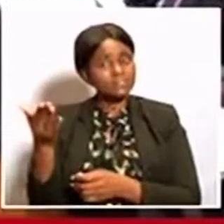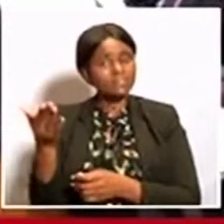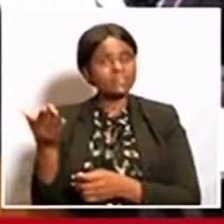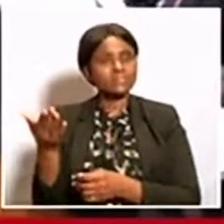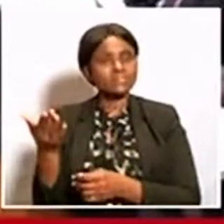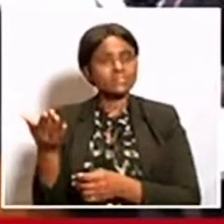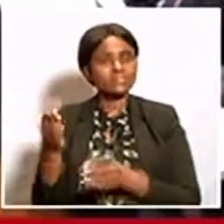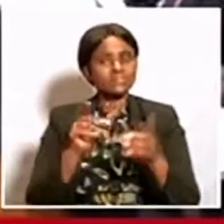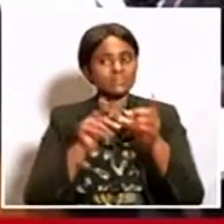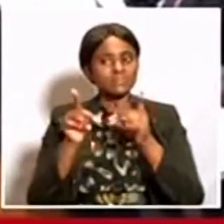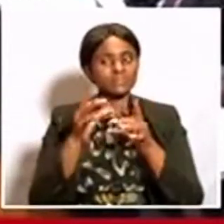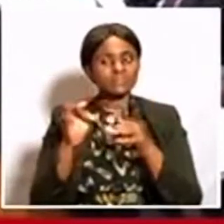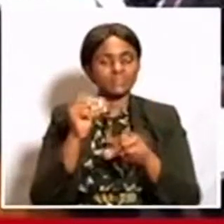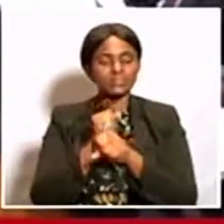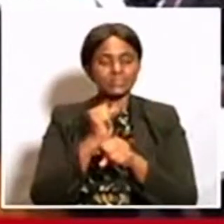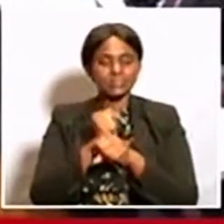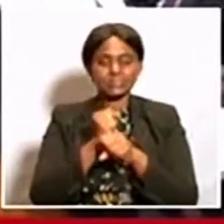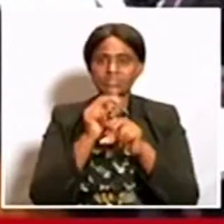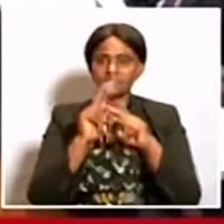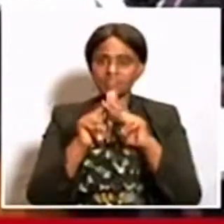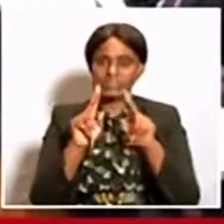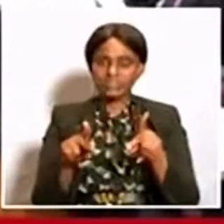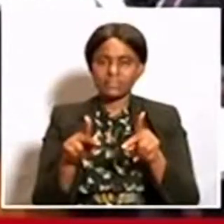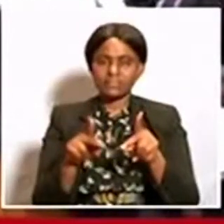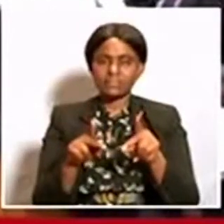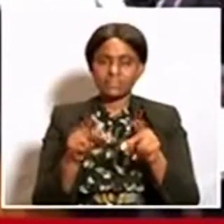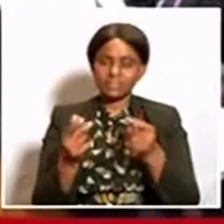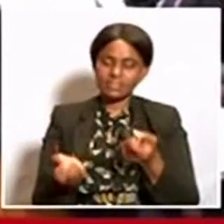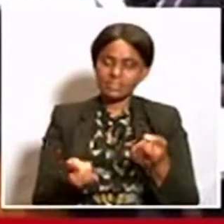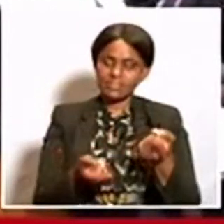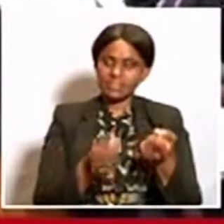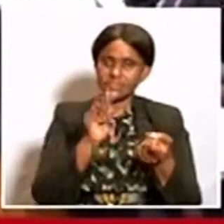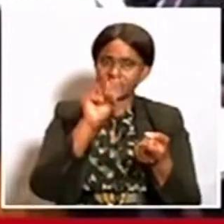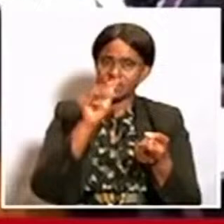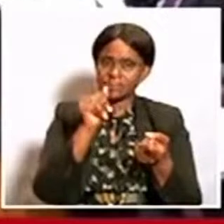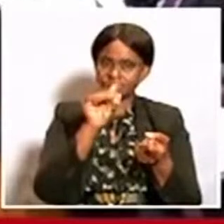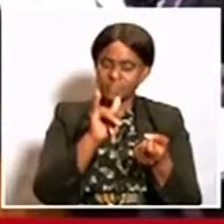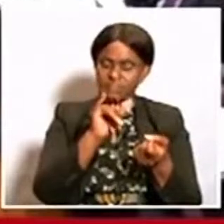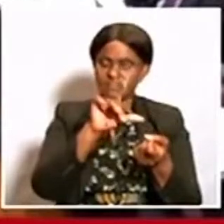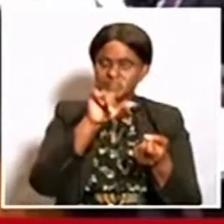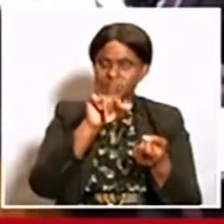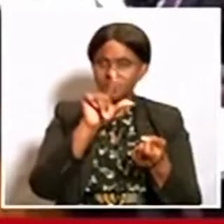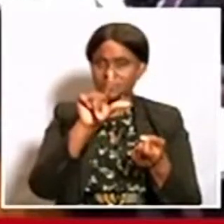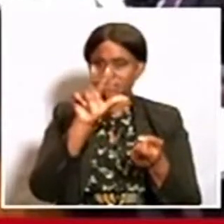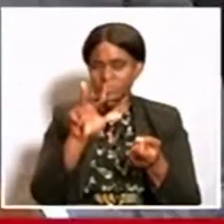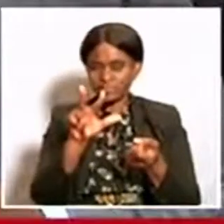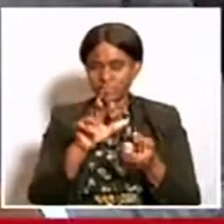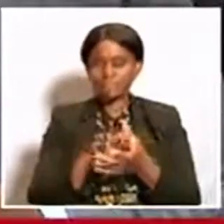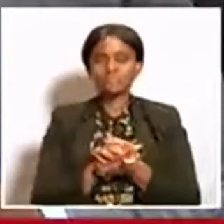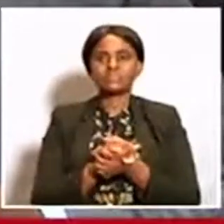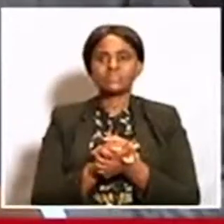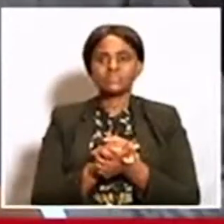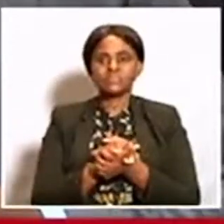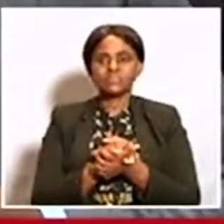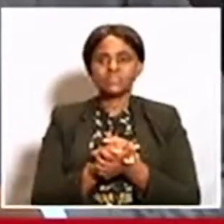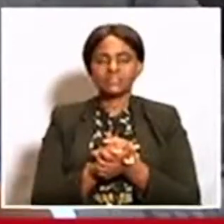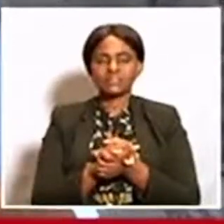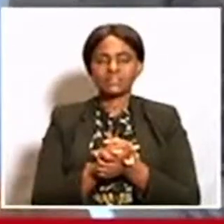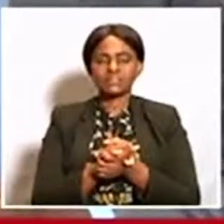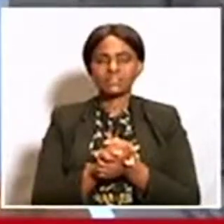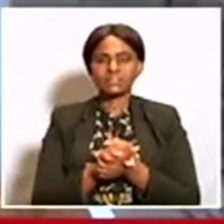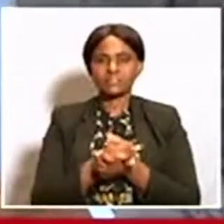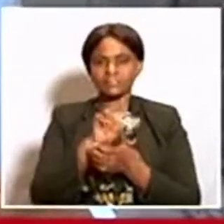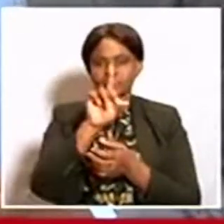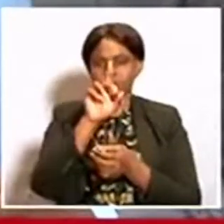That's Director of Works. Chair, I went in May 2023. So as District Planning